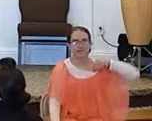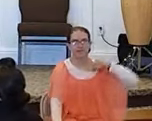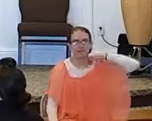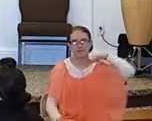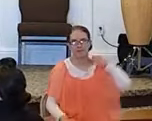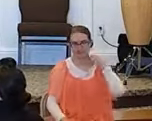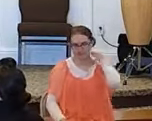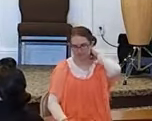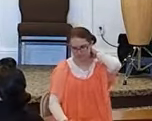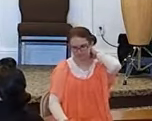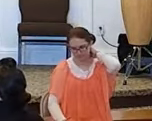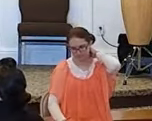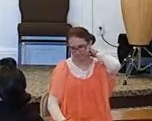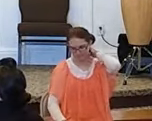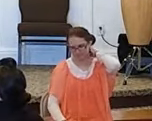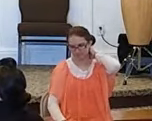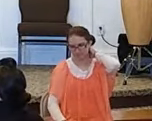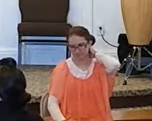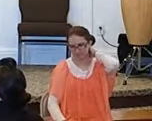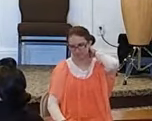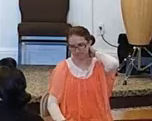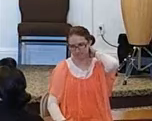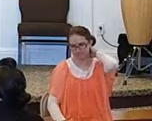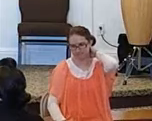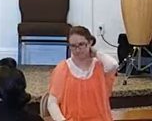My God. You know,